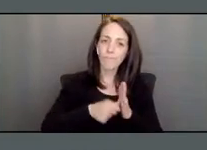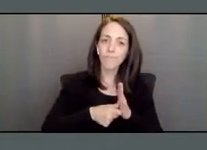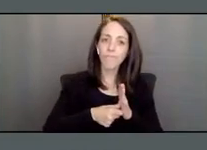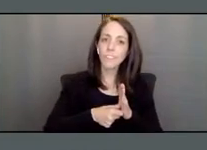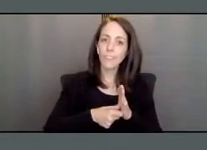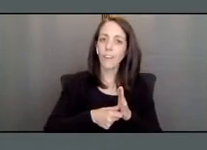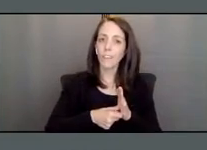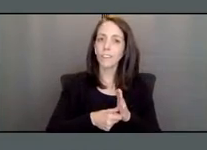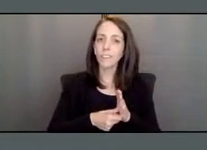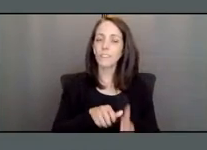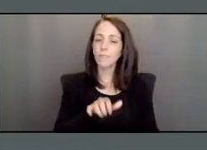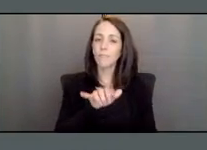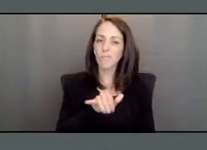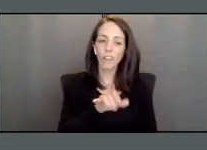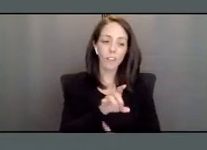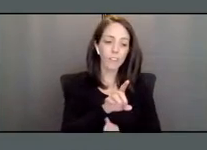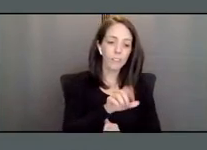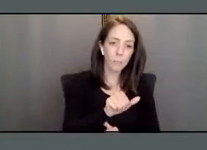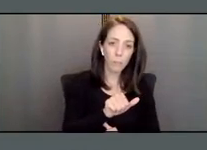intersectionalities.